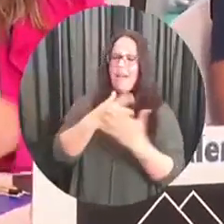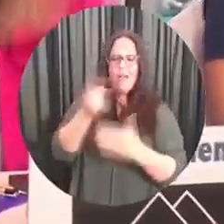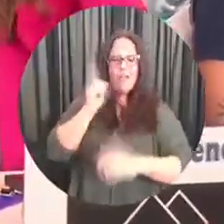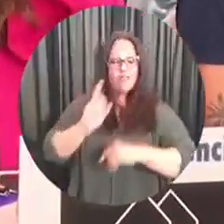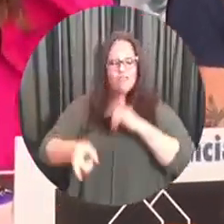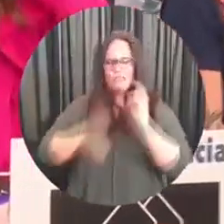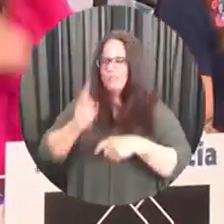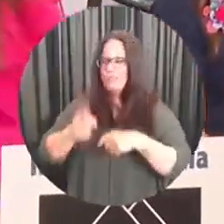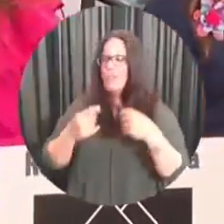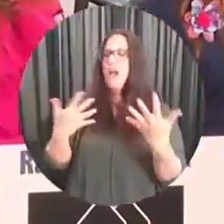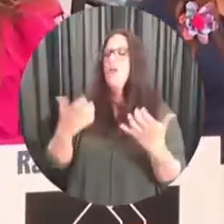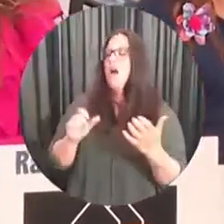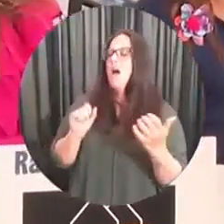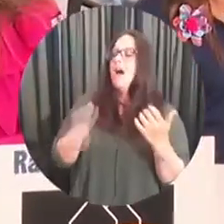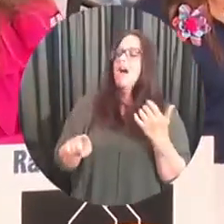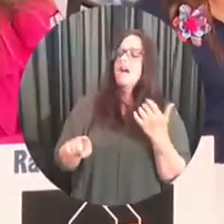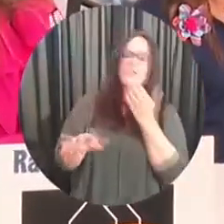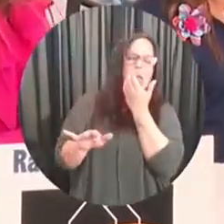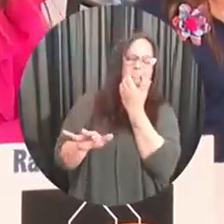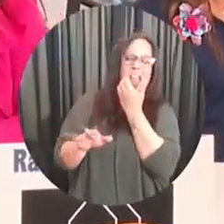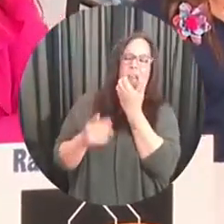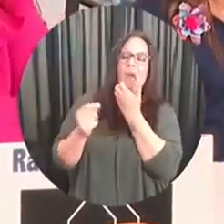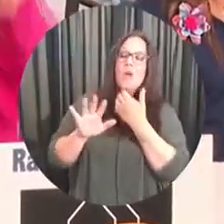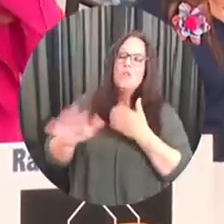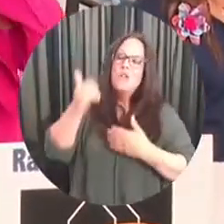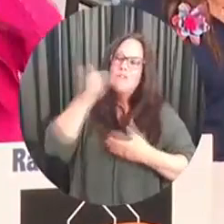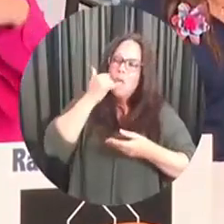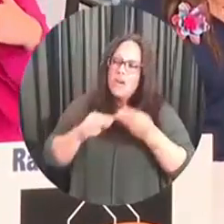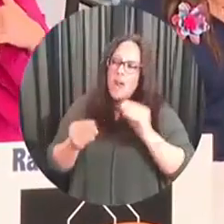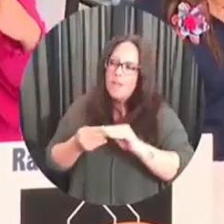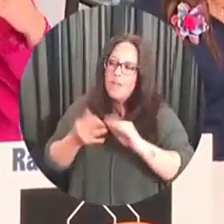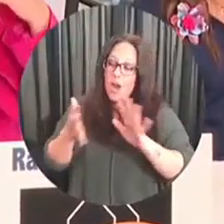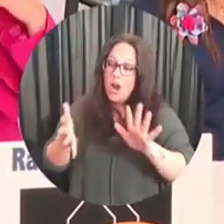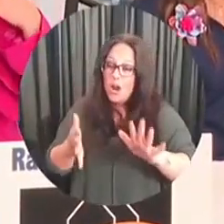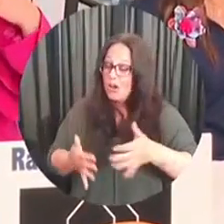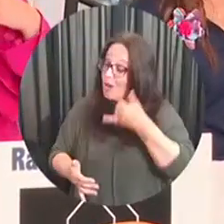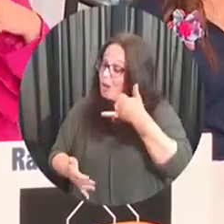want to ask, too, what is your phone number? Yeah, you're giving the call me sign. Yes,